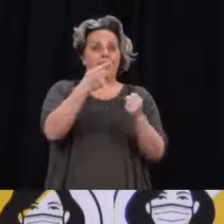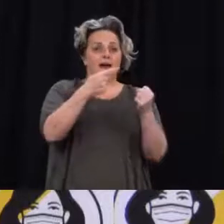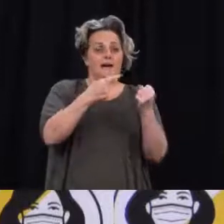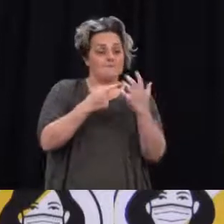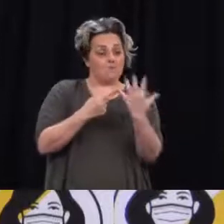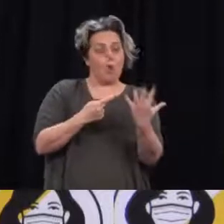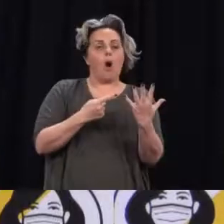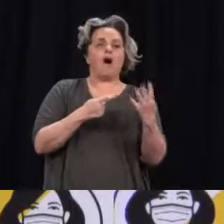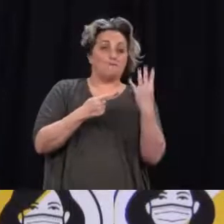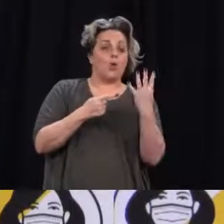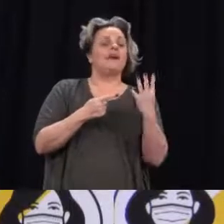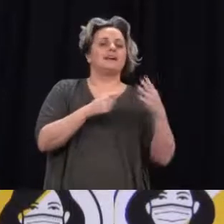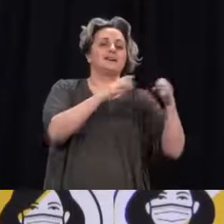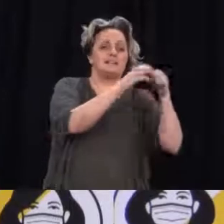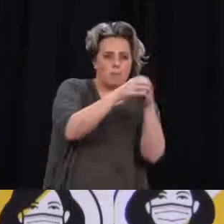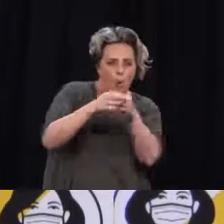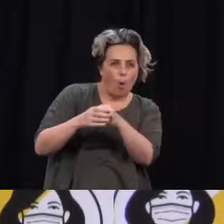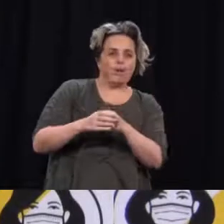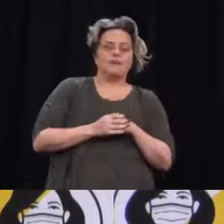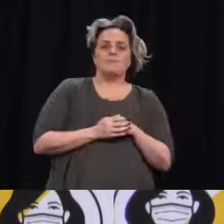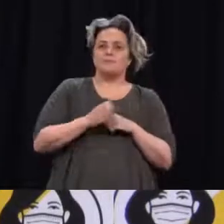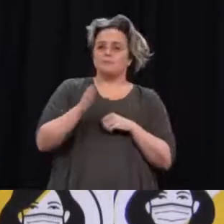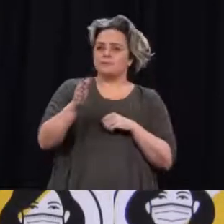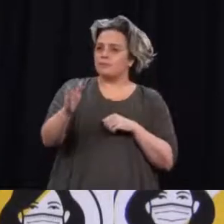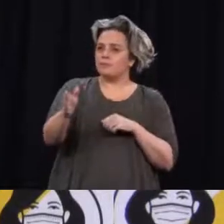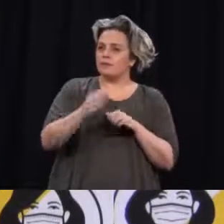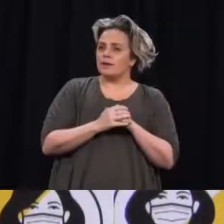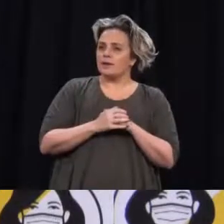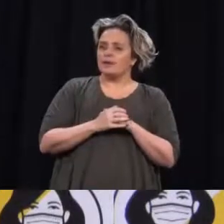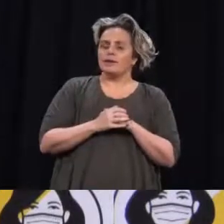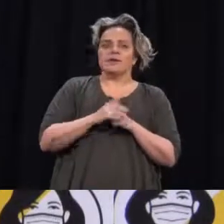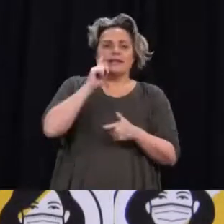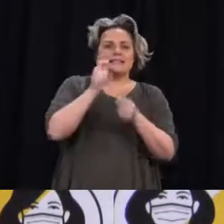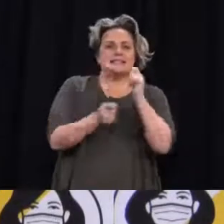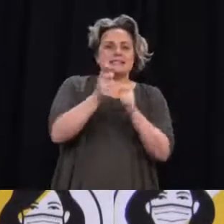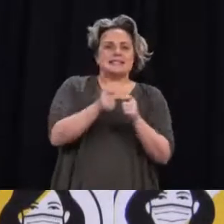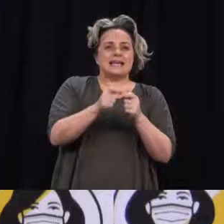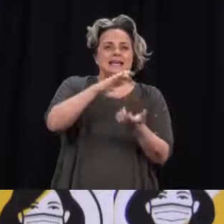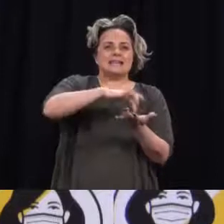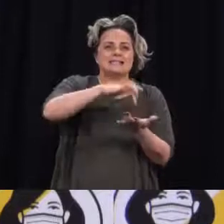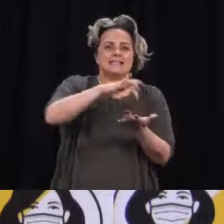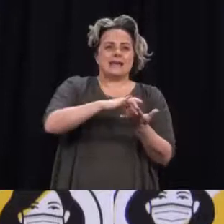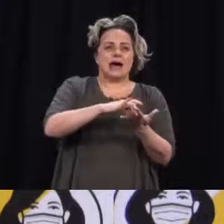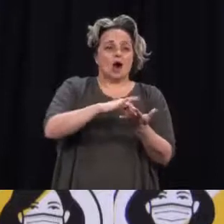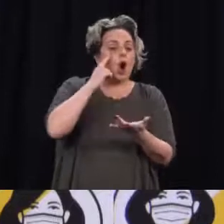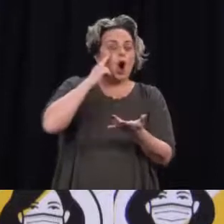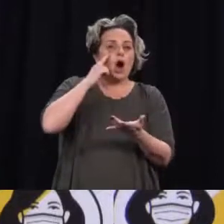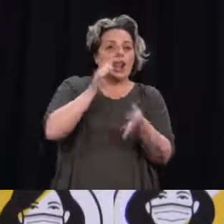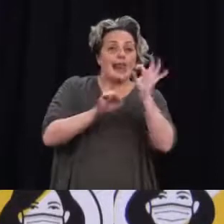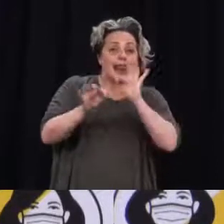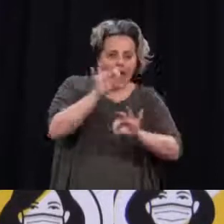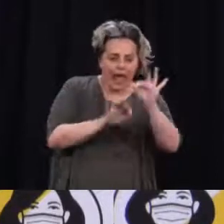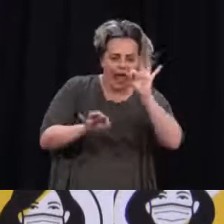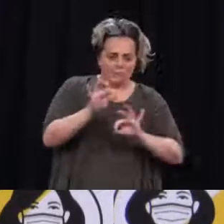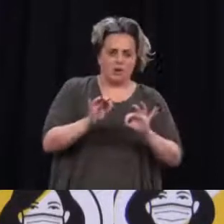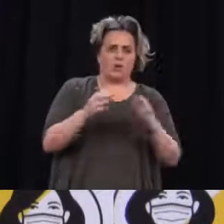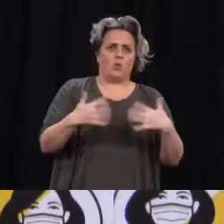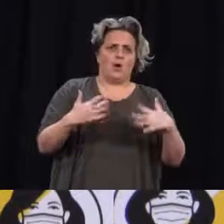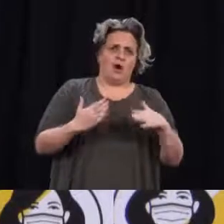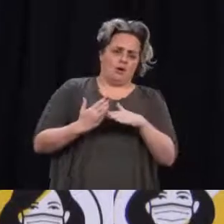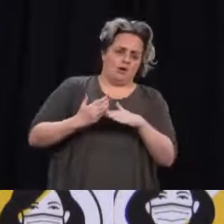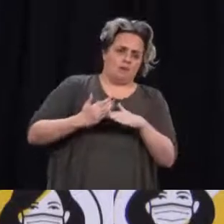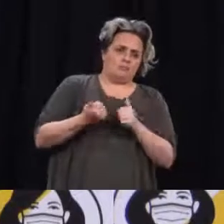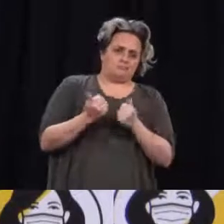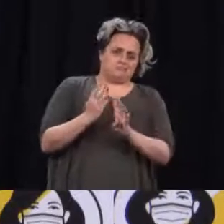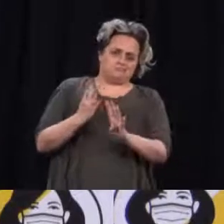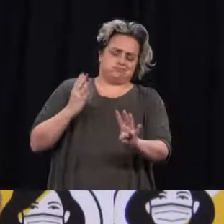Mark. Dr. Bloomfield, with the pressure on testing labs, how long is the delay between a test being